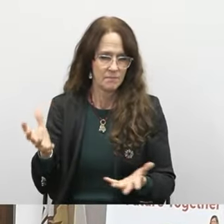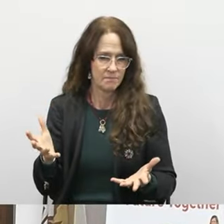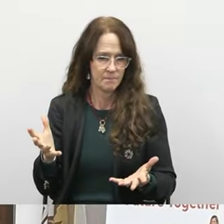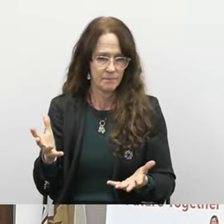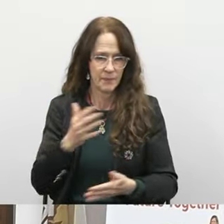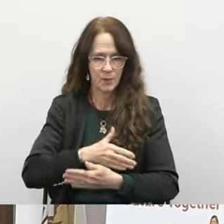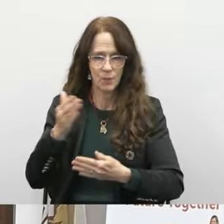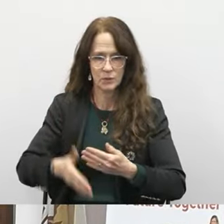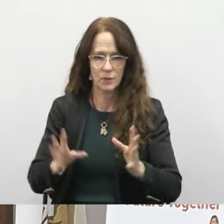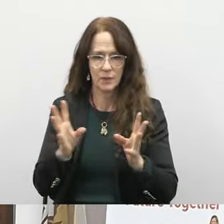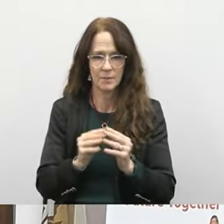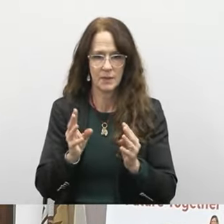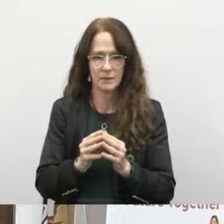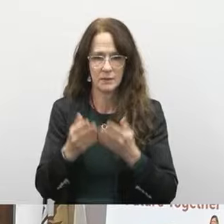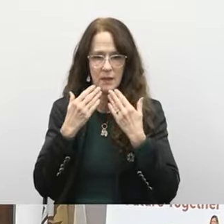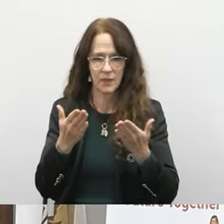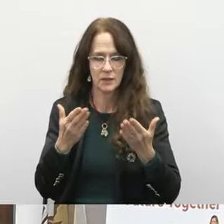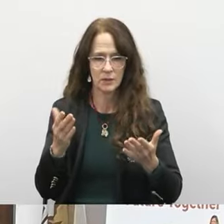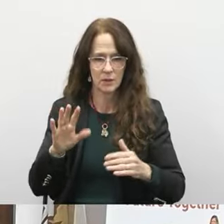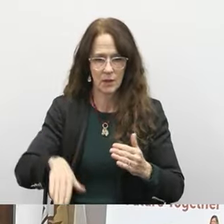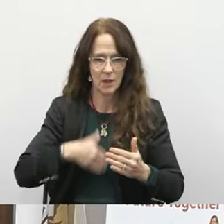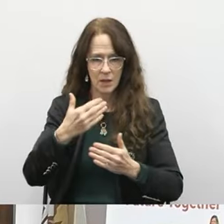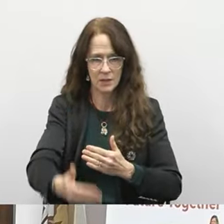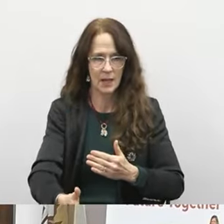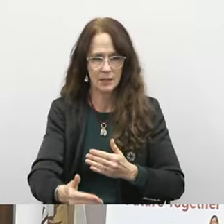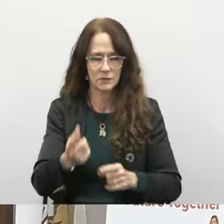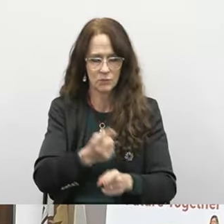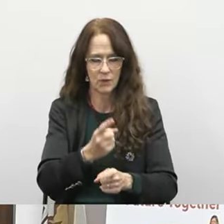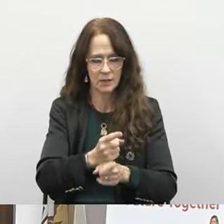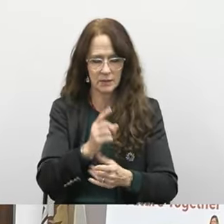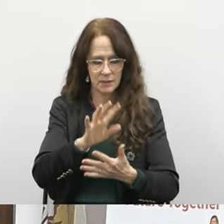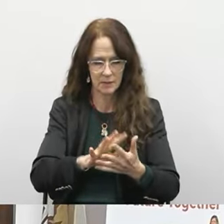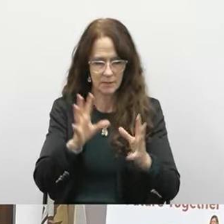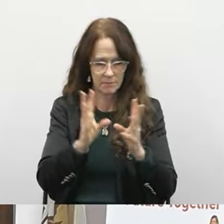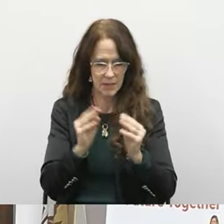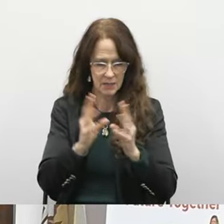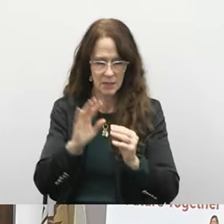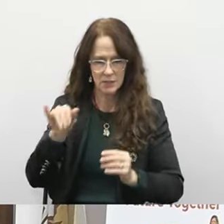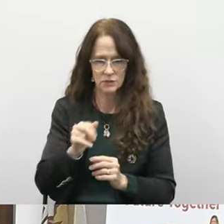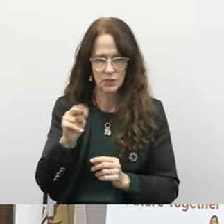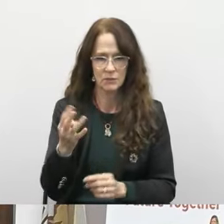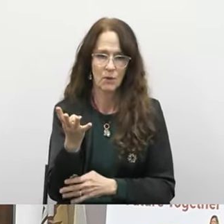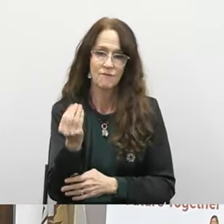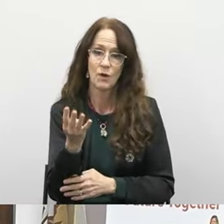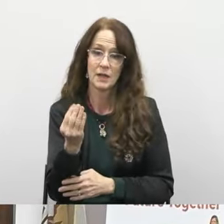we'll adjourn the meeting. Thank you, everyone. Our next regularly scheduled meeting is January